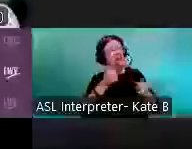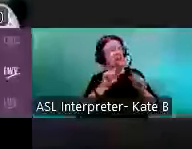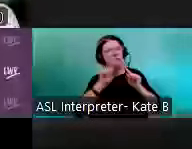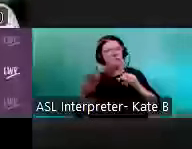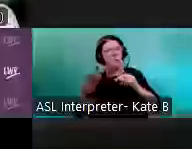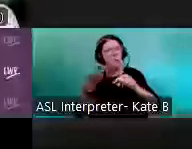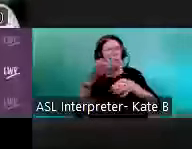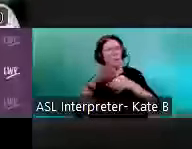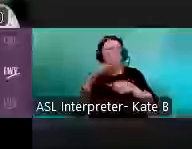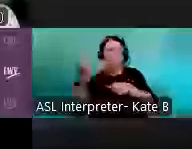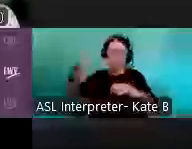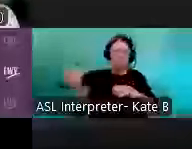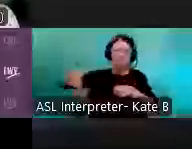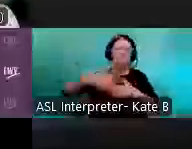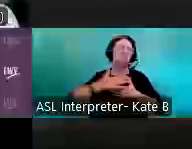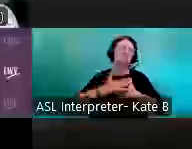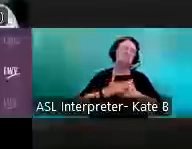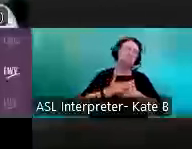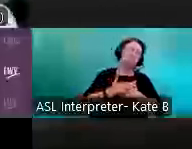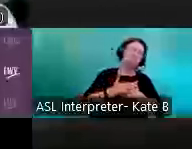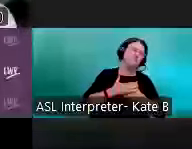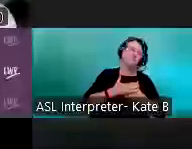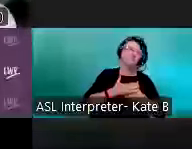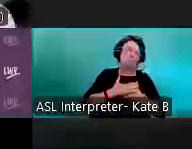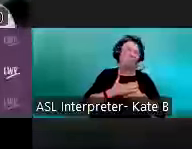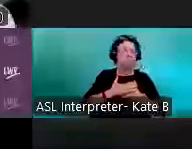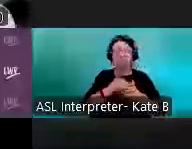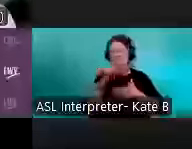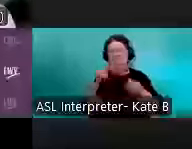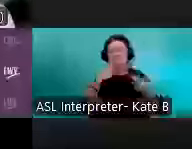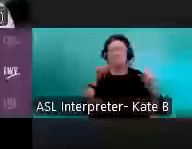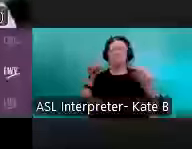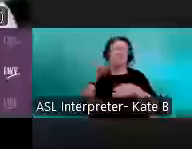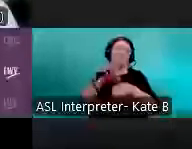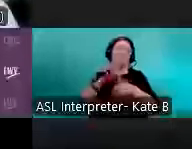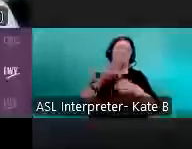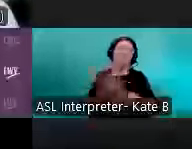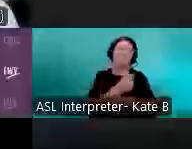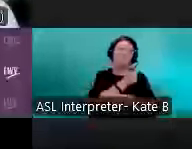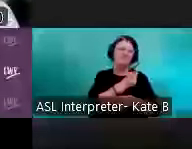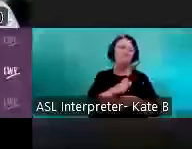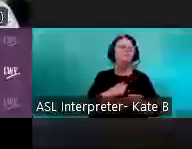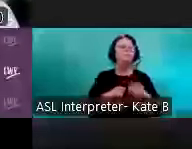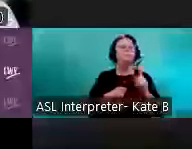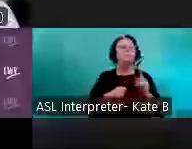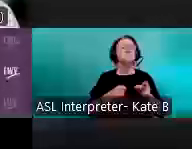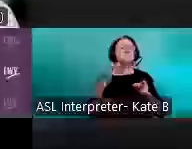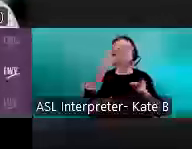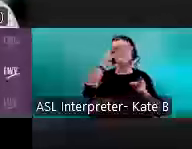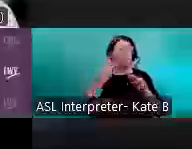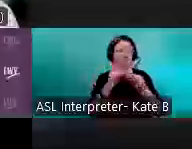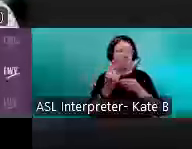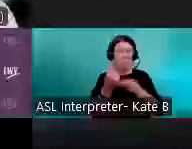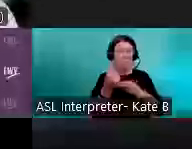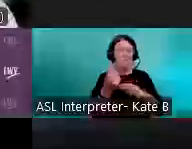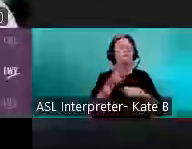these things, did not get it, and were not able to successfully vote. So the first thing is you have the